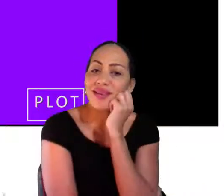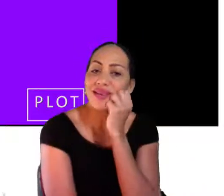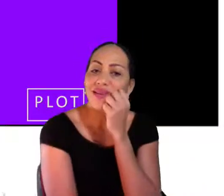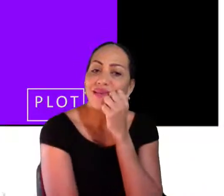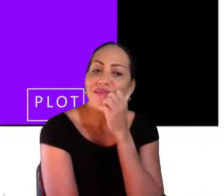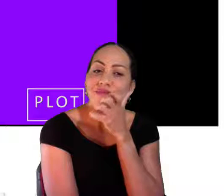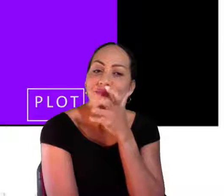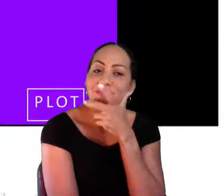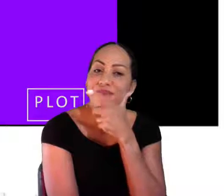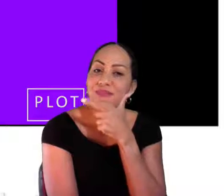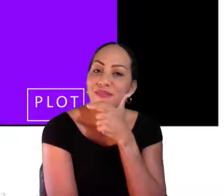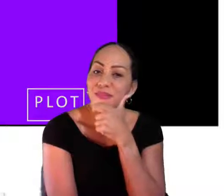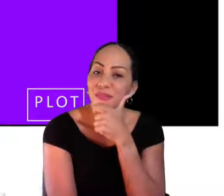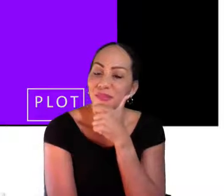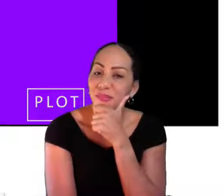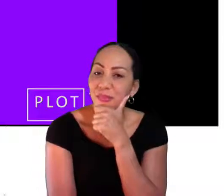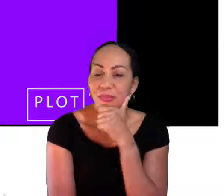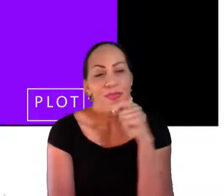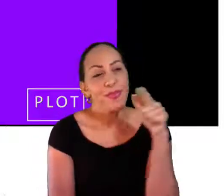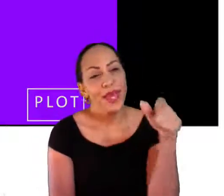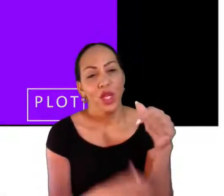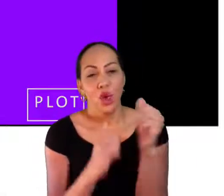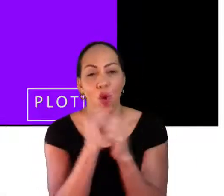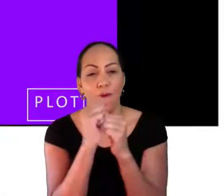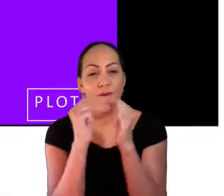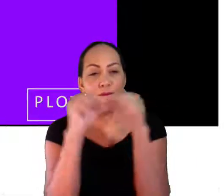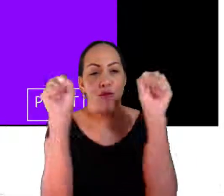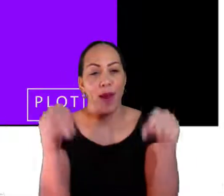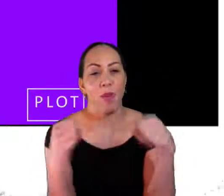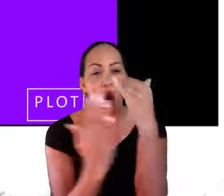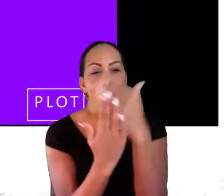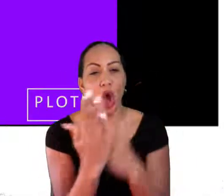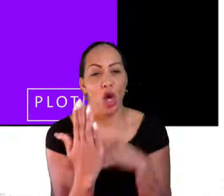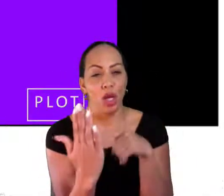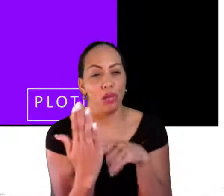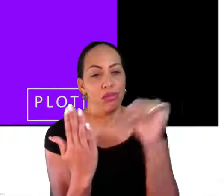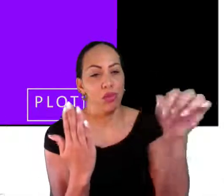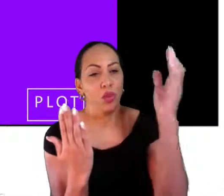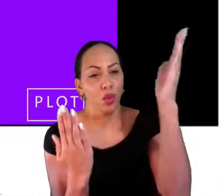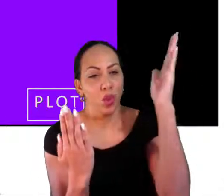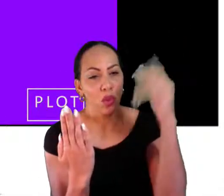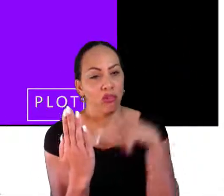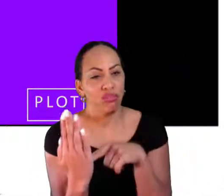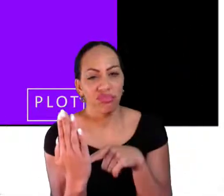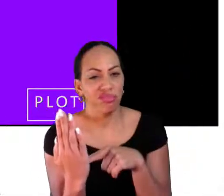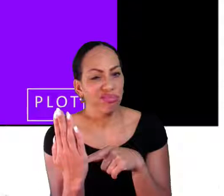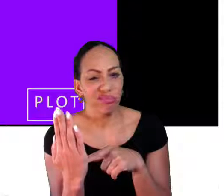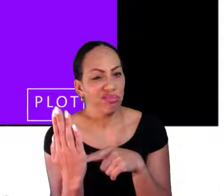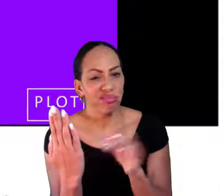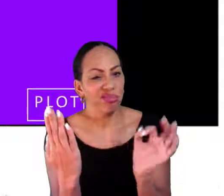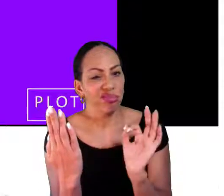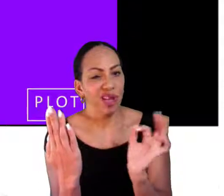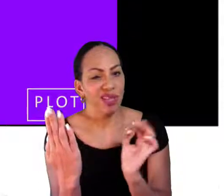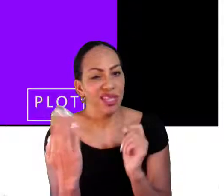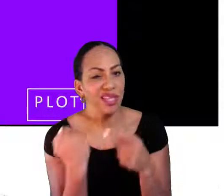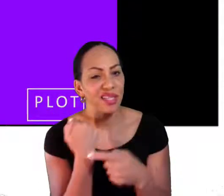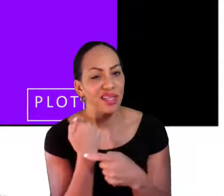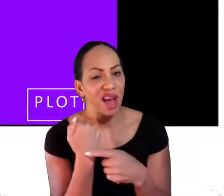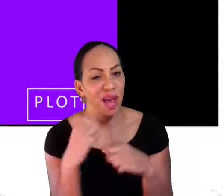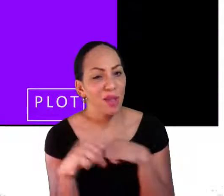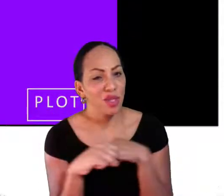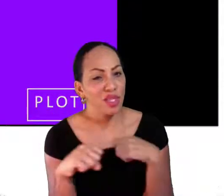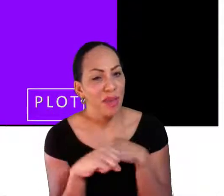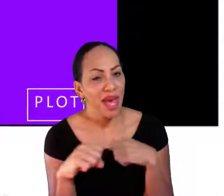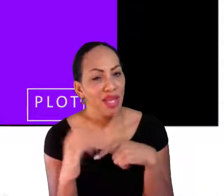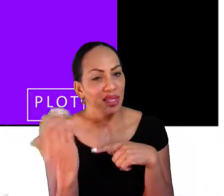in the framework and in your talk, there isn't a lot of time or space given to explaining kind of